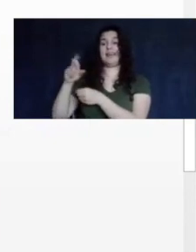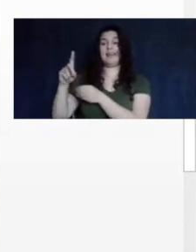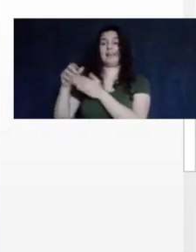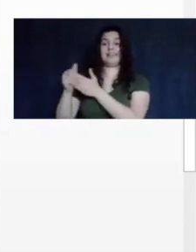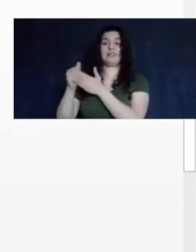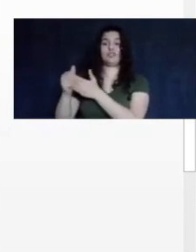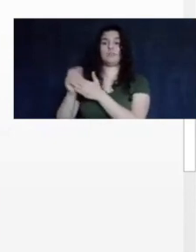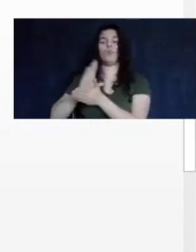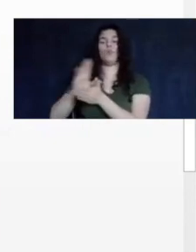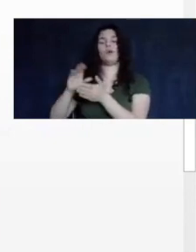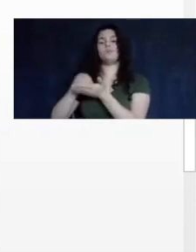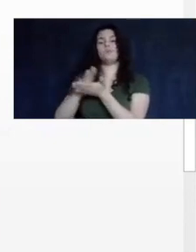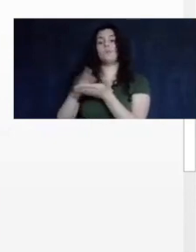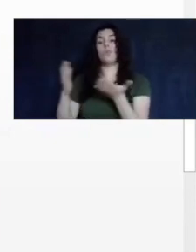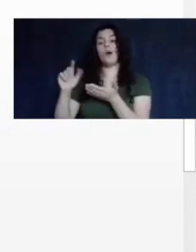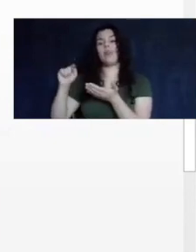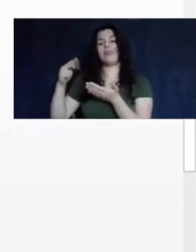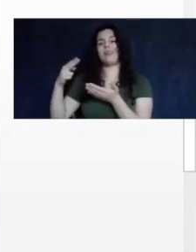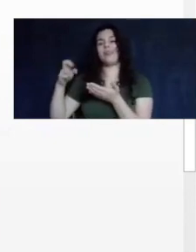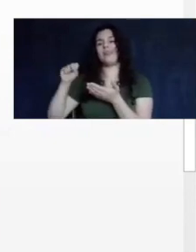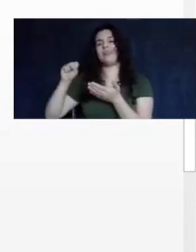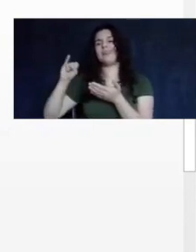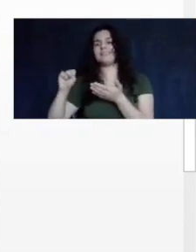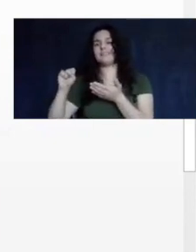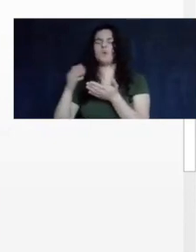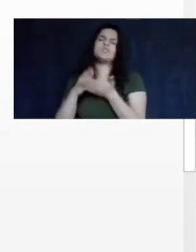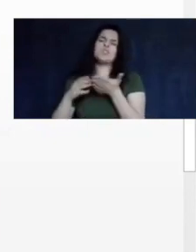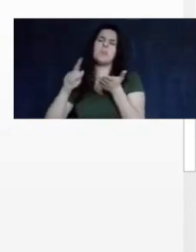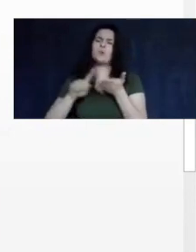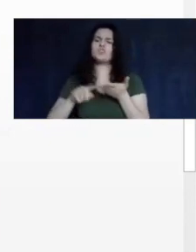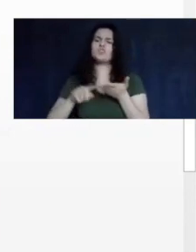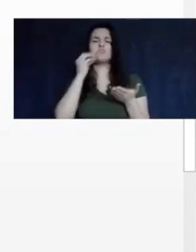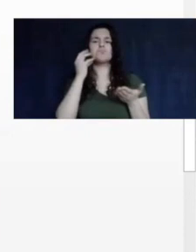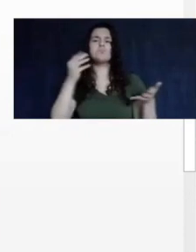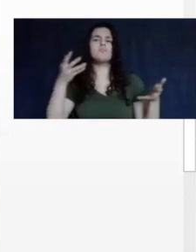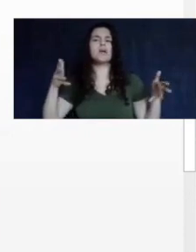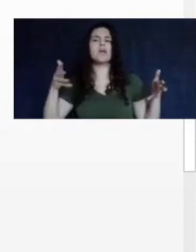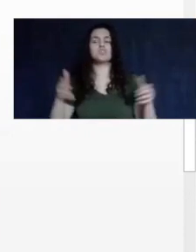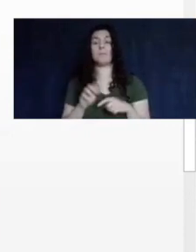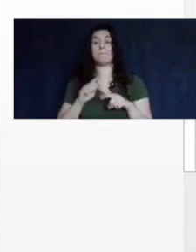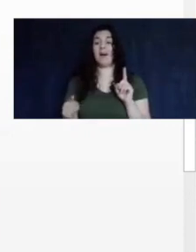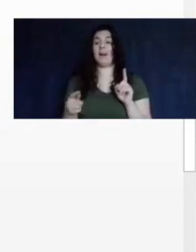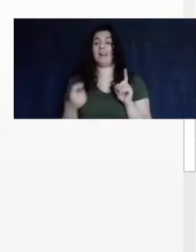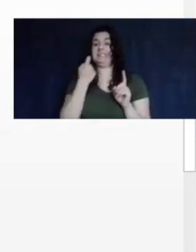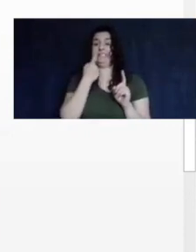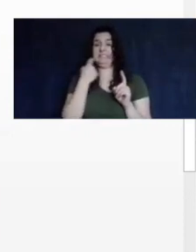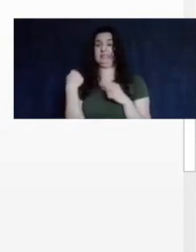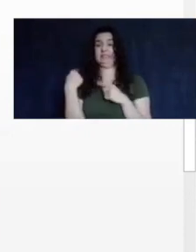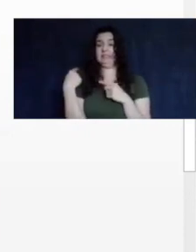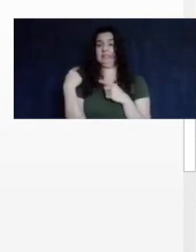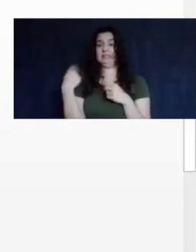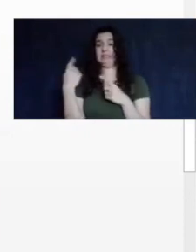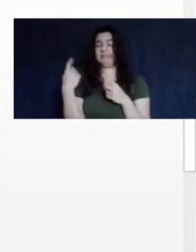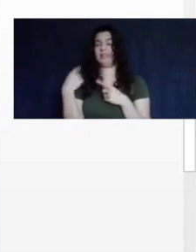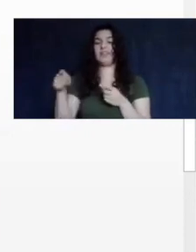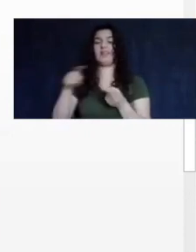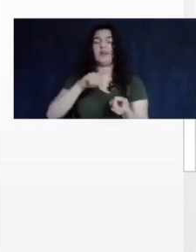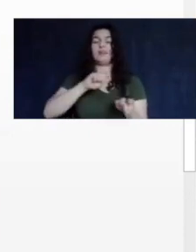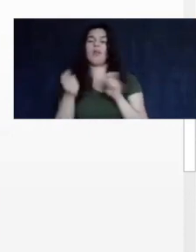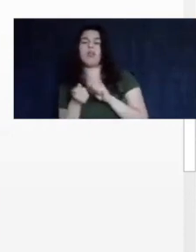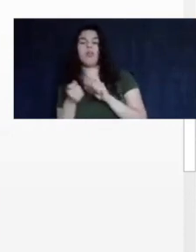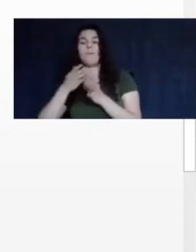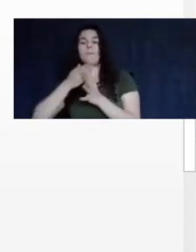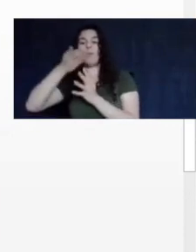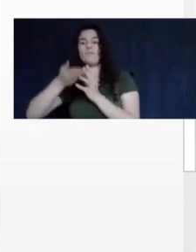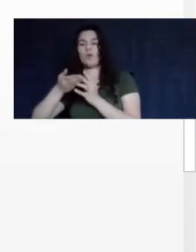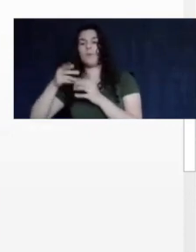would do a thesis, and you'd have some research background. A number of years ago, they kind of moved to a portfolio type setup. So